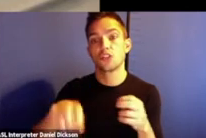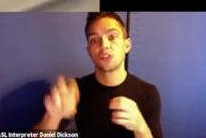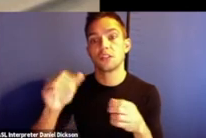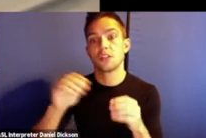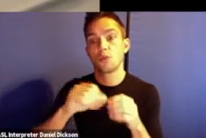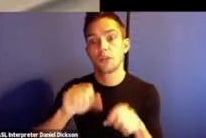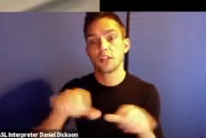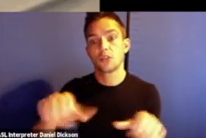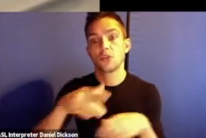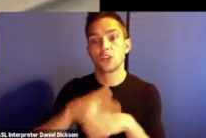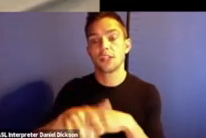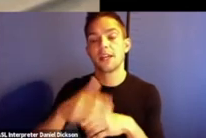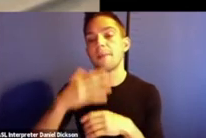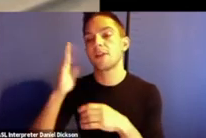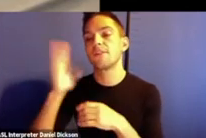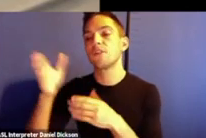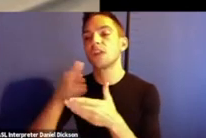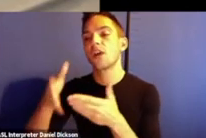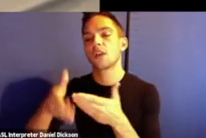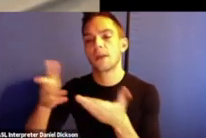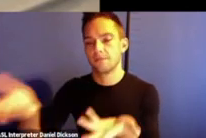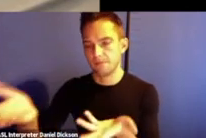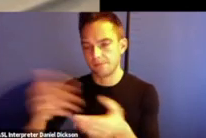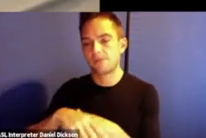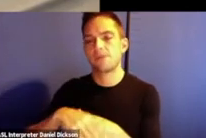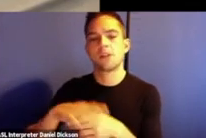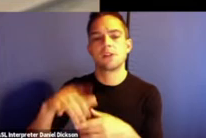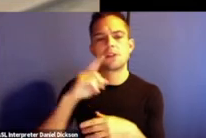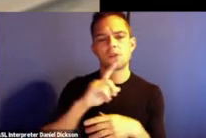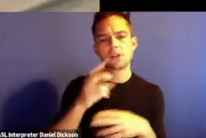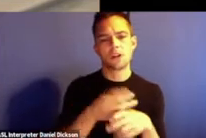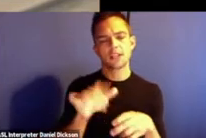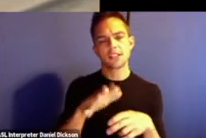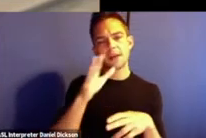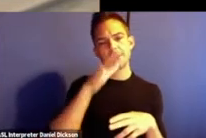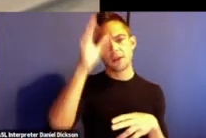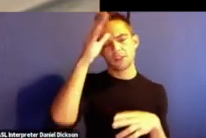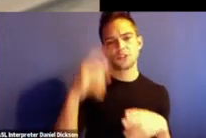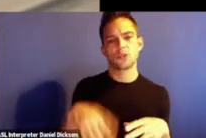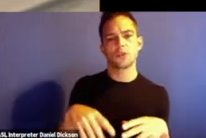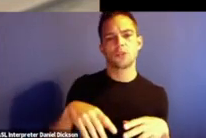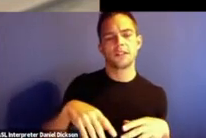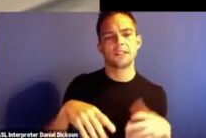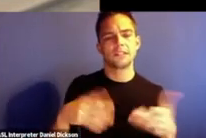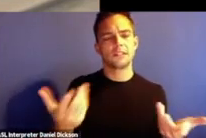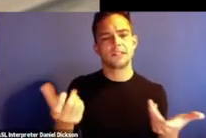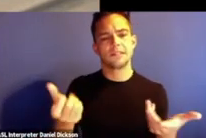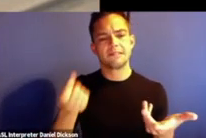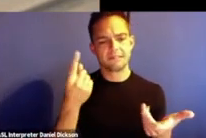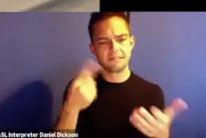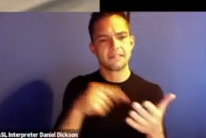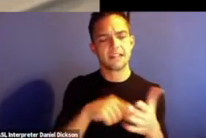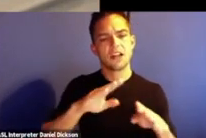early, the better his future outcome would be. And I think that it's really hard as a parent to reconcile that